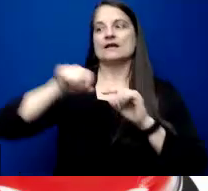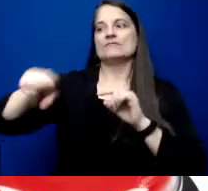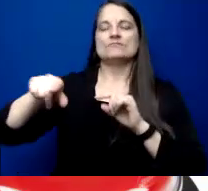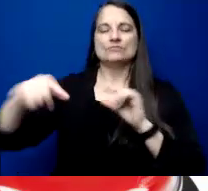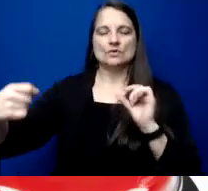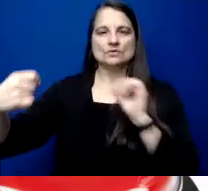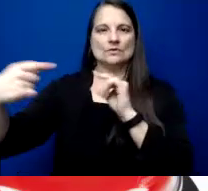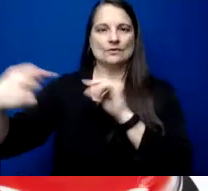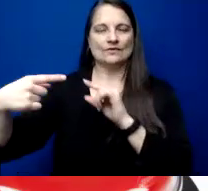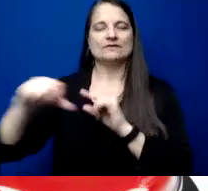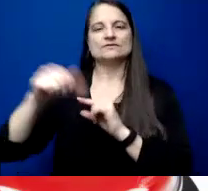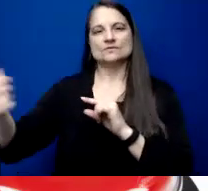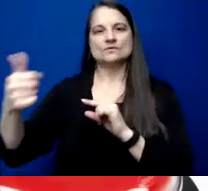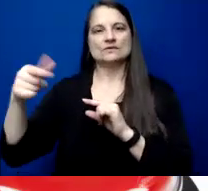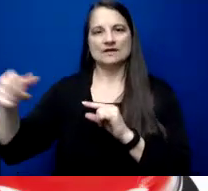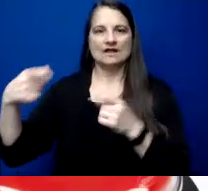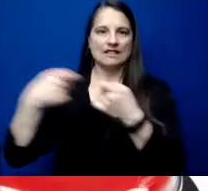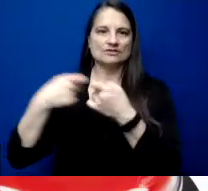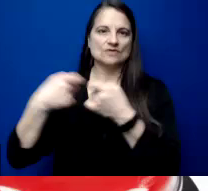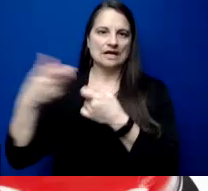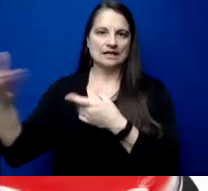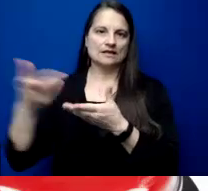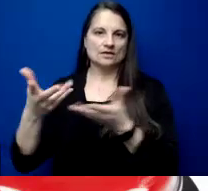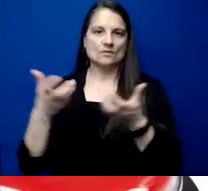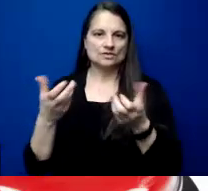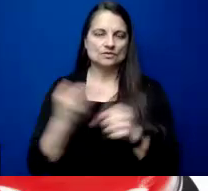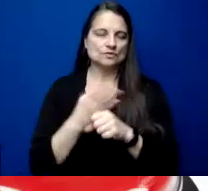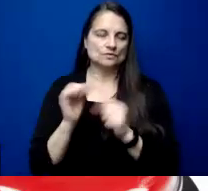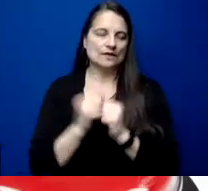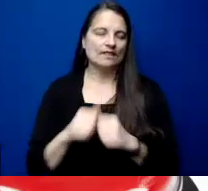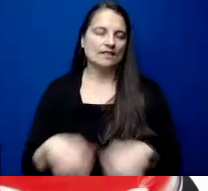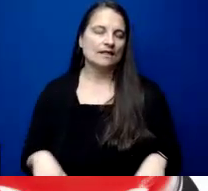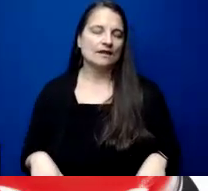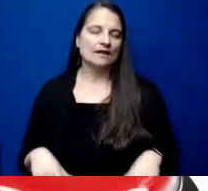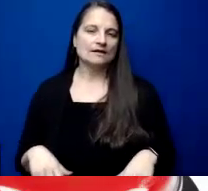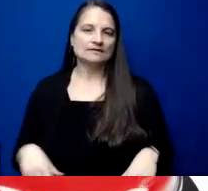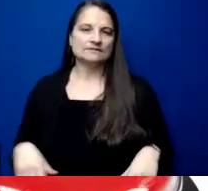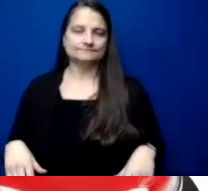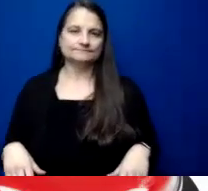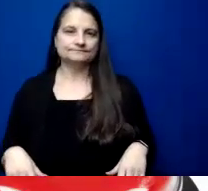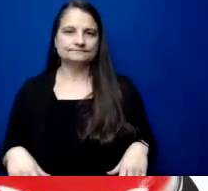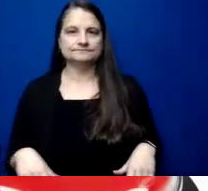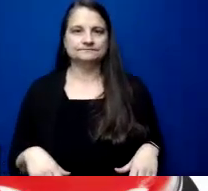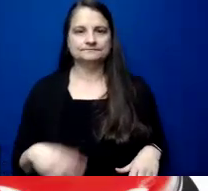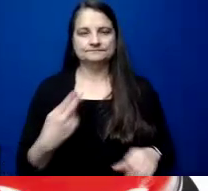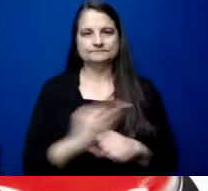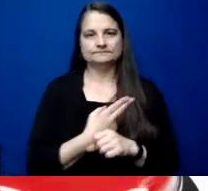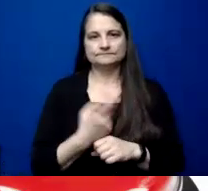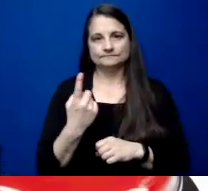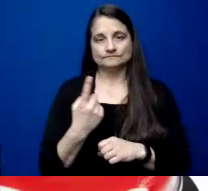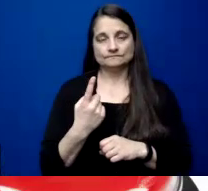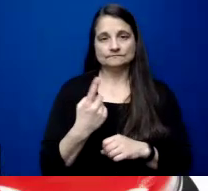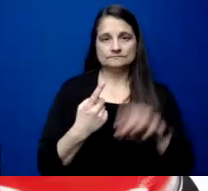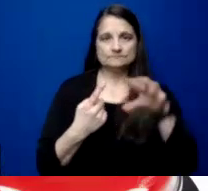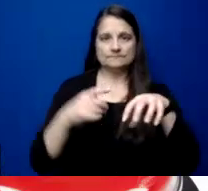Bluetooth to the electronic that you want to use the switch with. And you can either use one of the built-in switches on